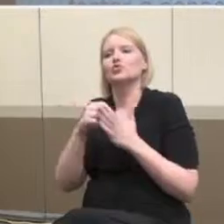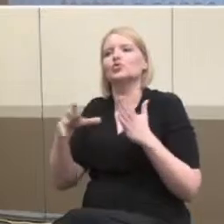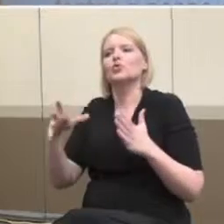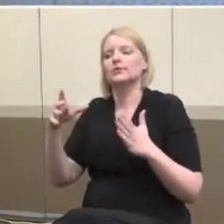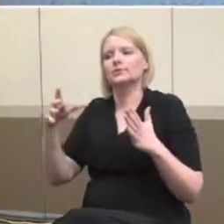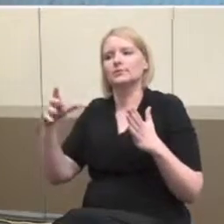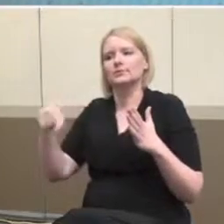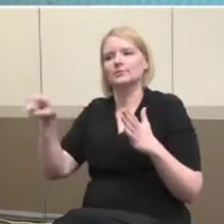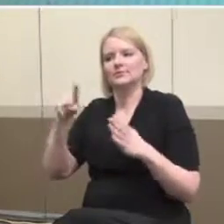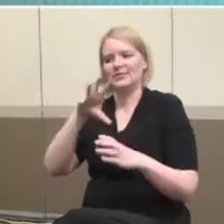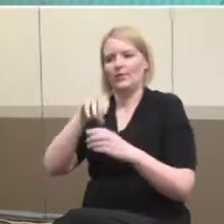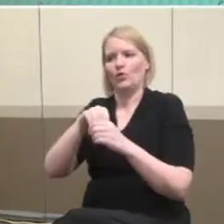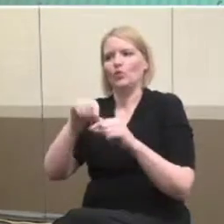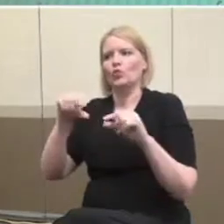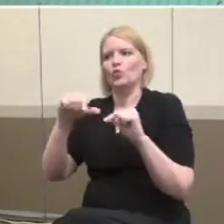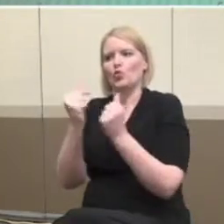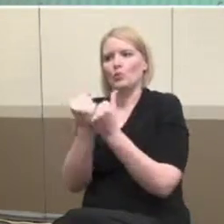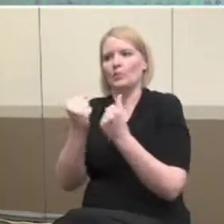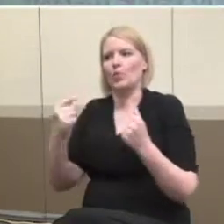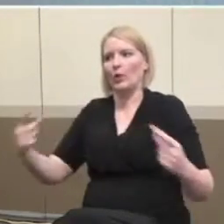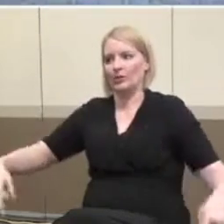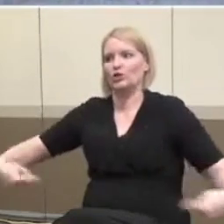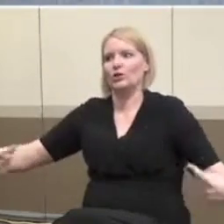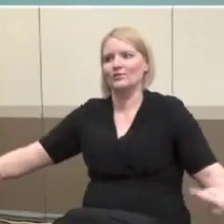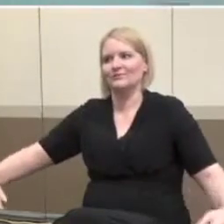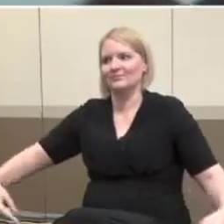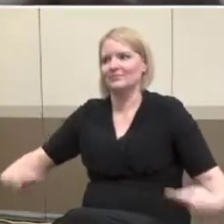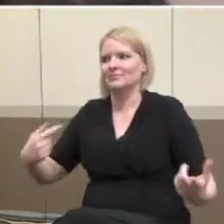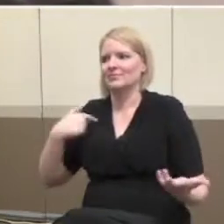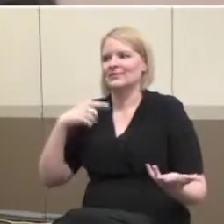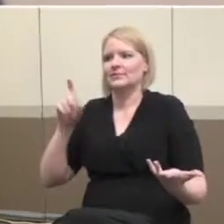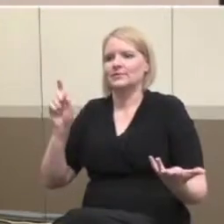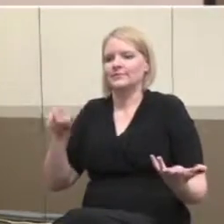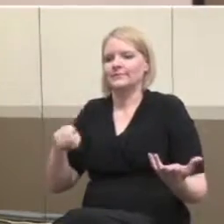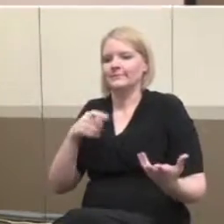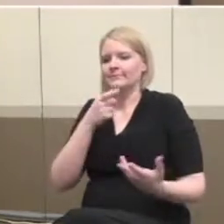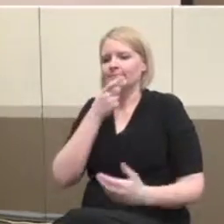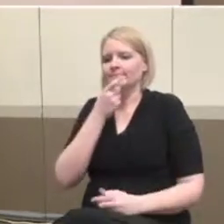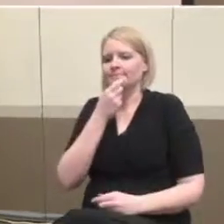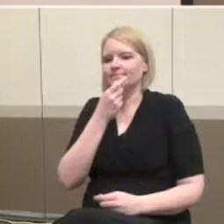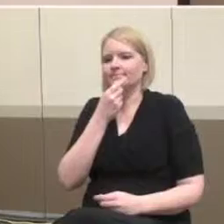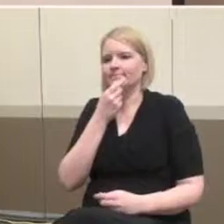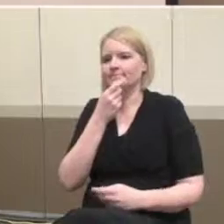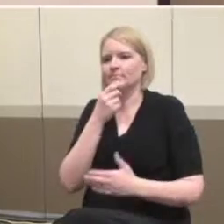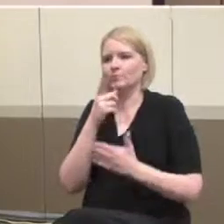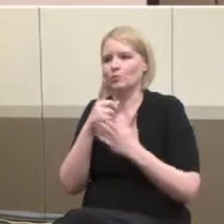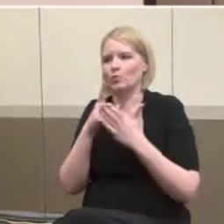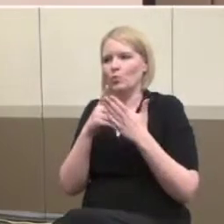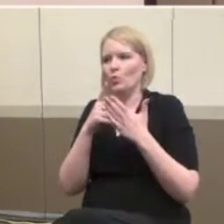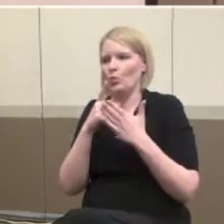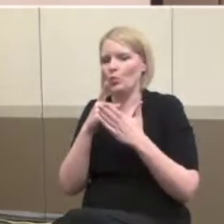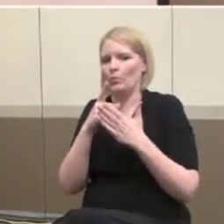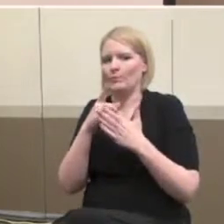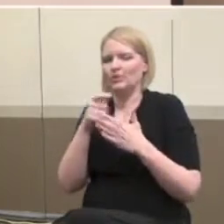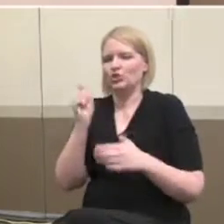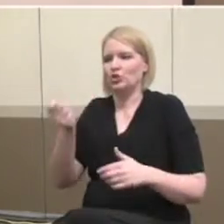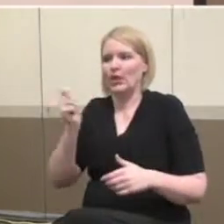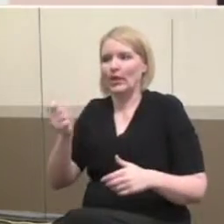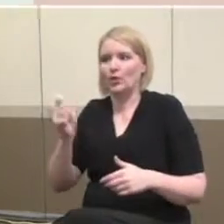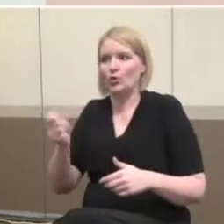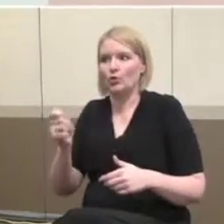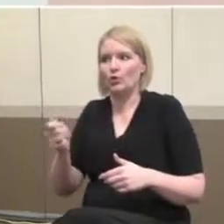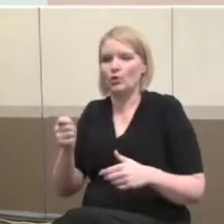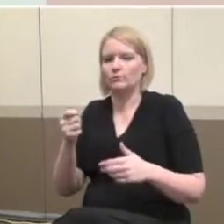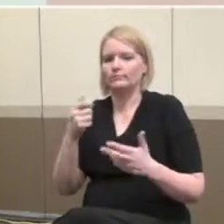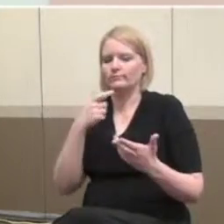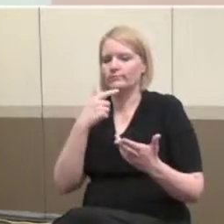in the group who are in a wheelchair. So I really had to kind of think through, okay, what kind of shaker can